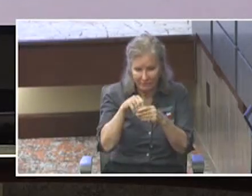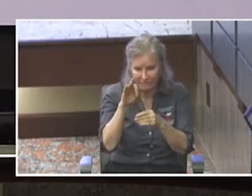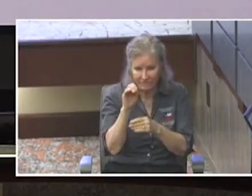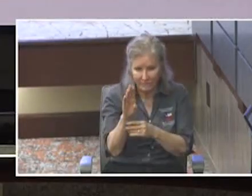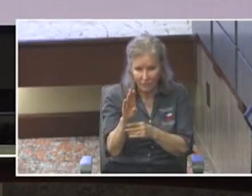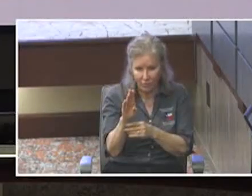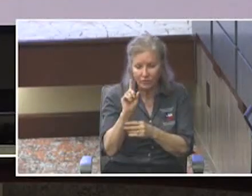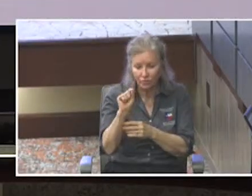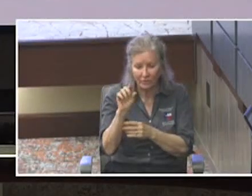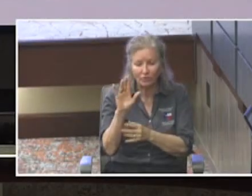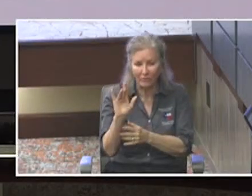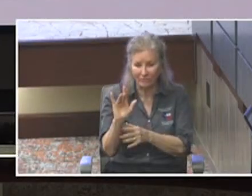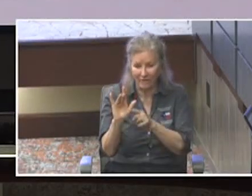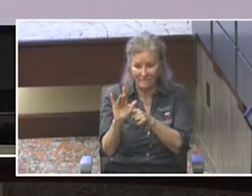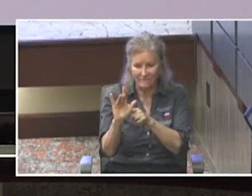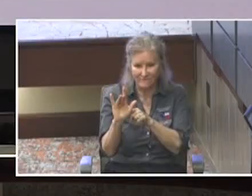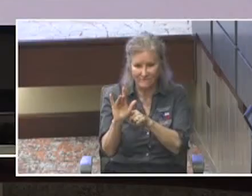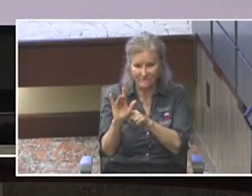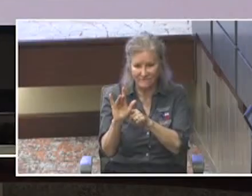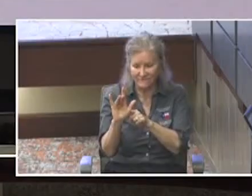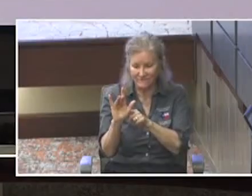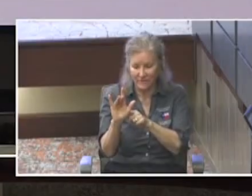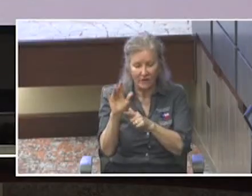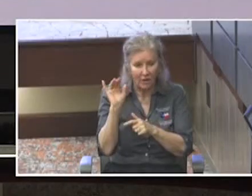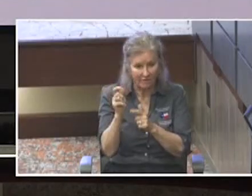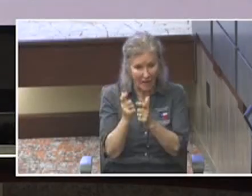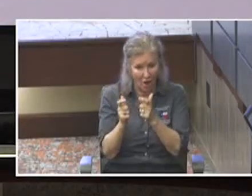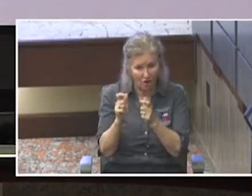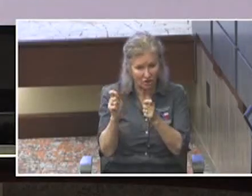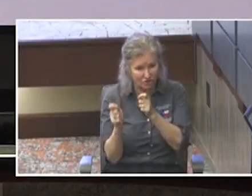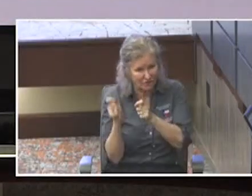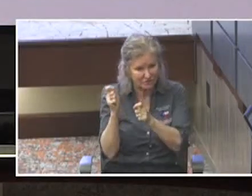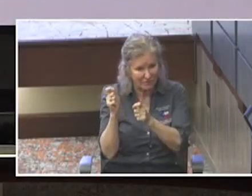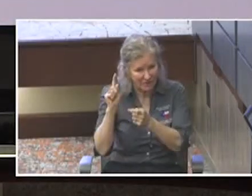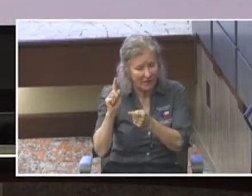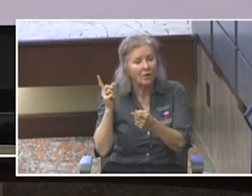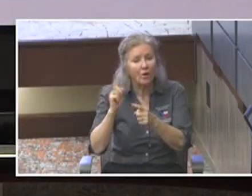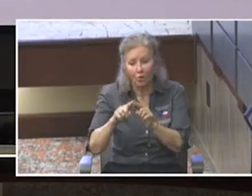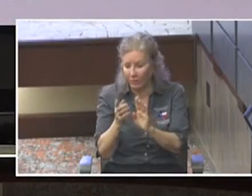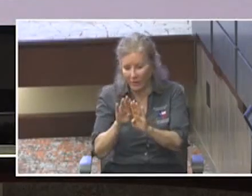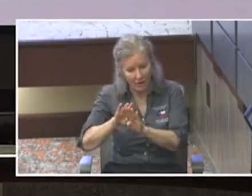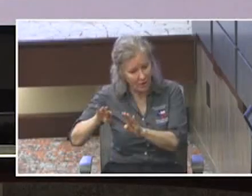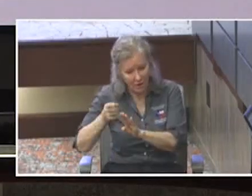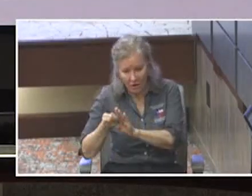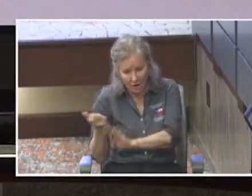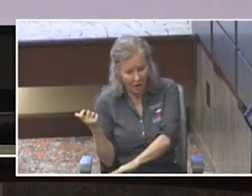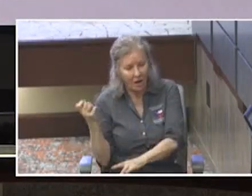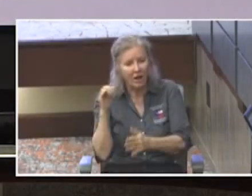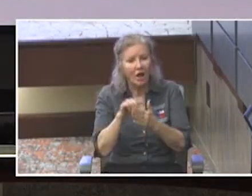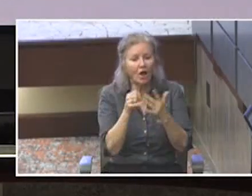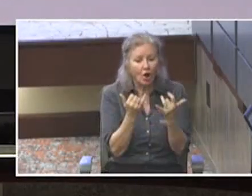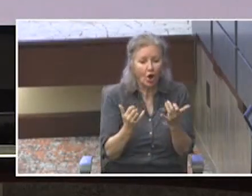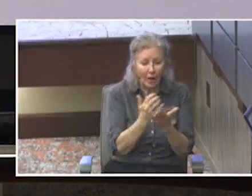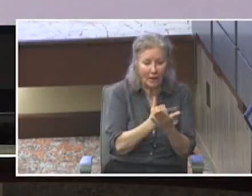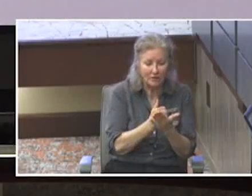February of 2025. So that large audit adjustment, when we take that out, current collections were